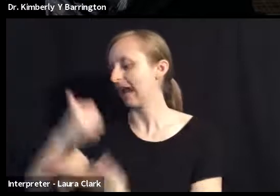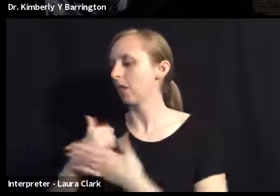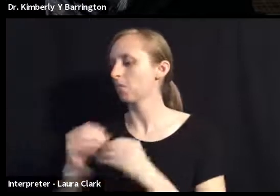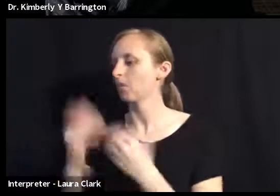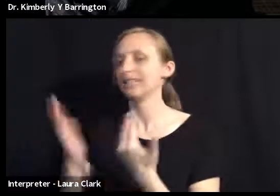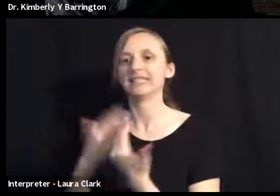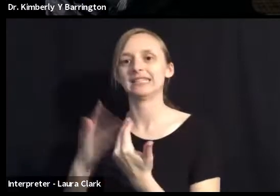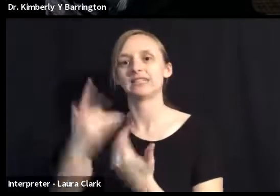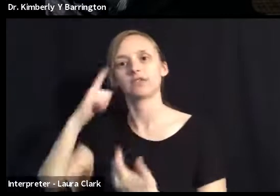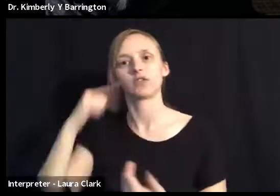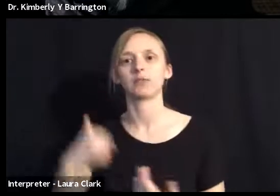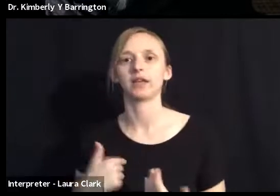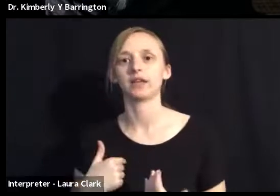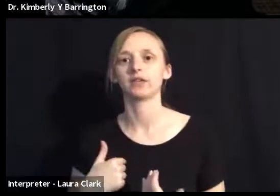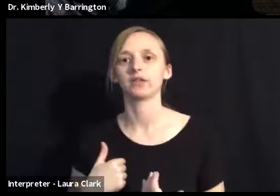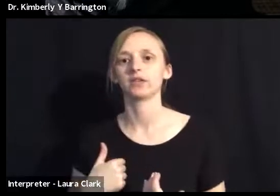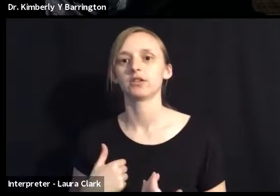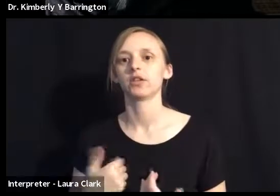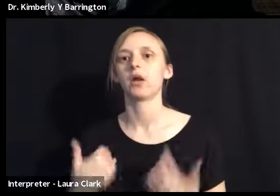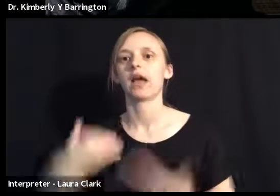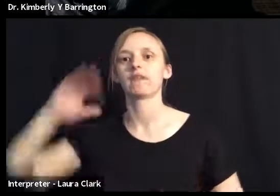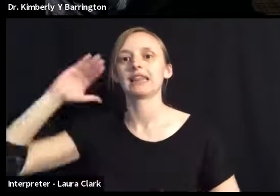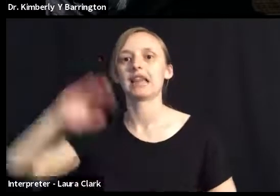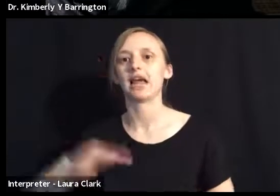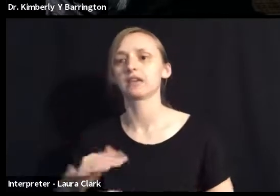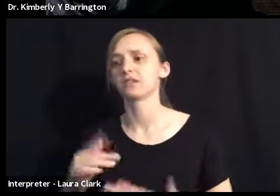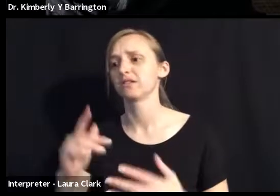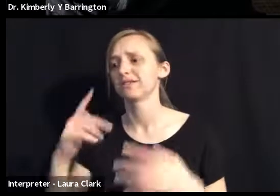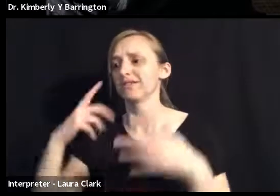experience those mental breakdowns as much.